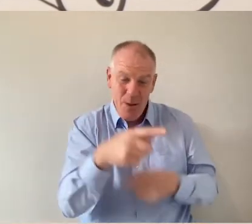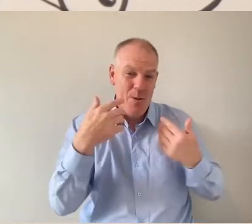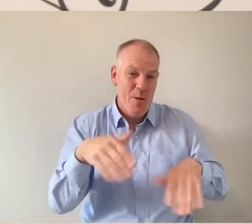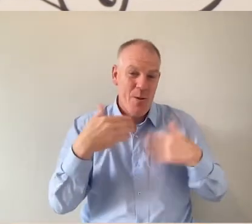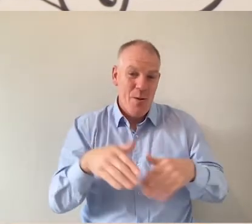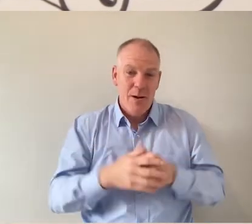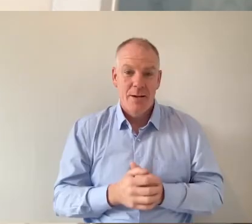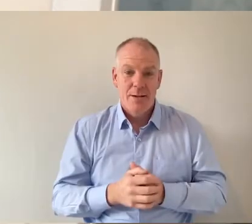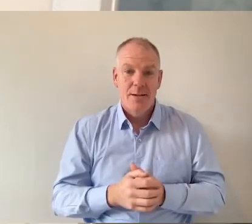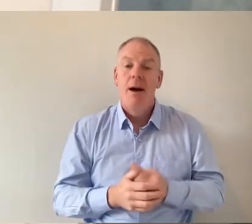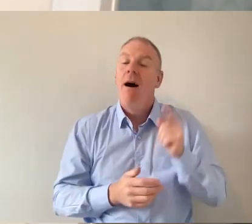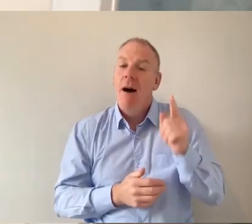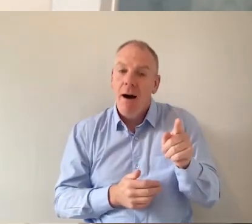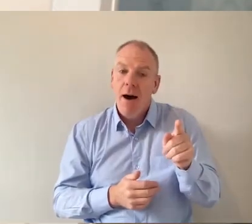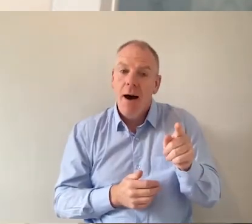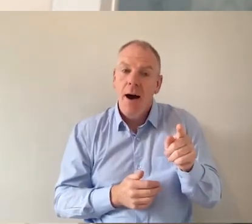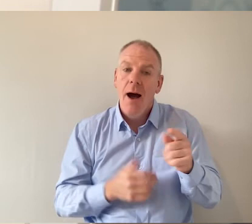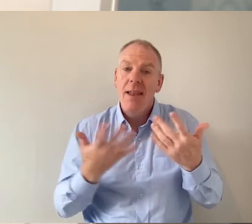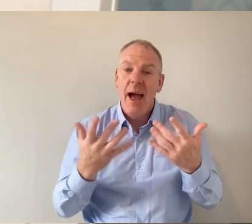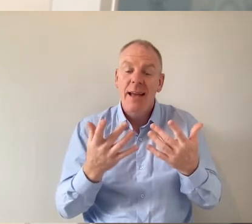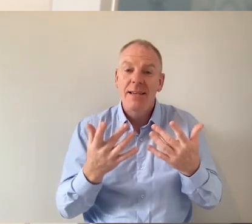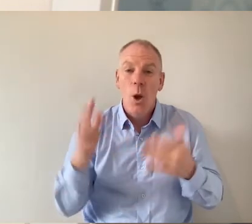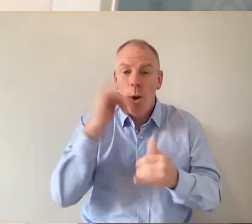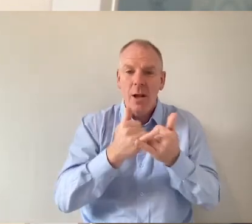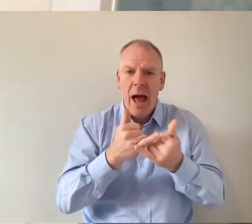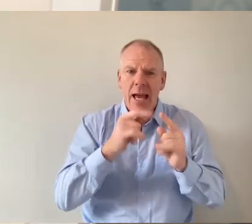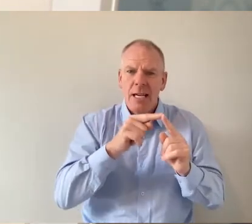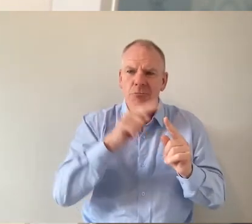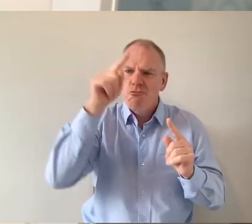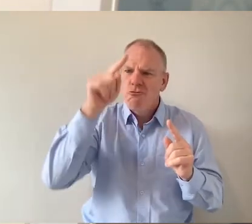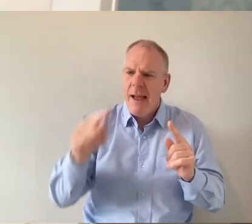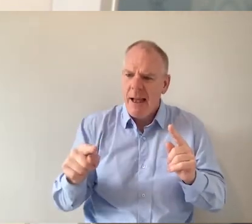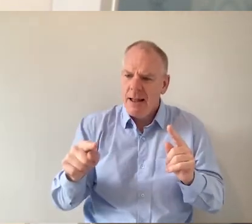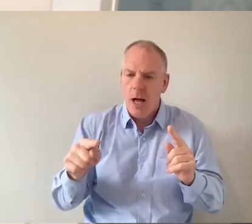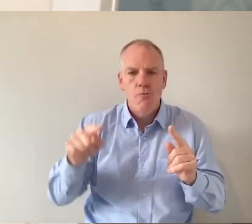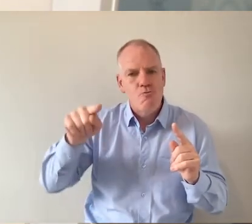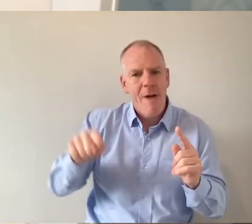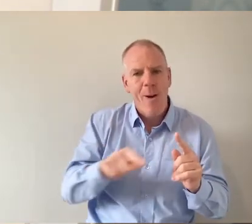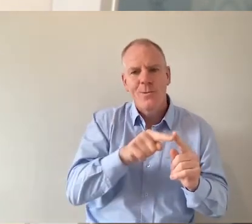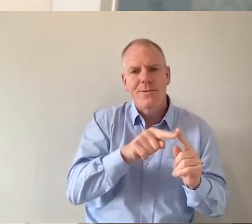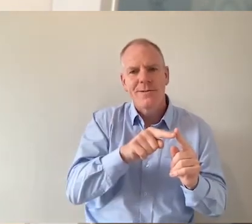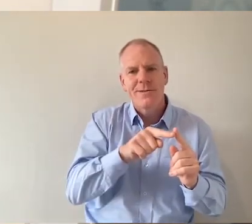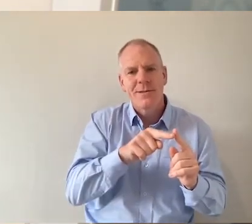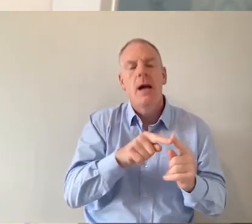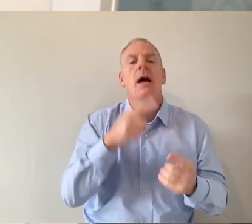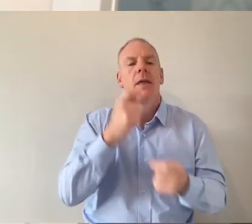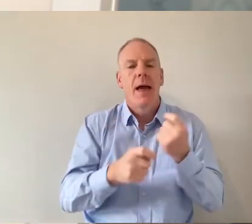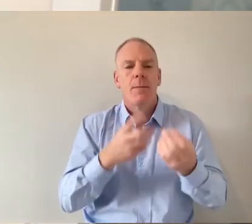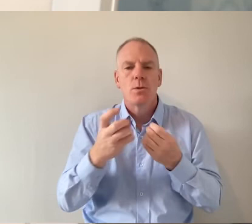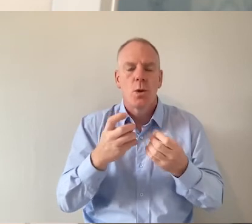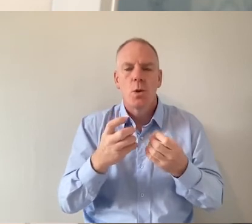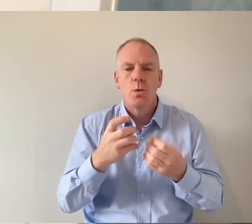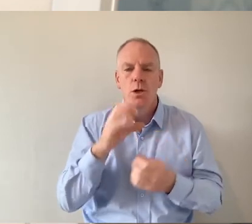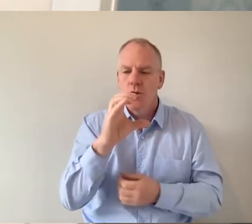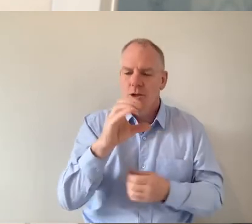up, up, up. And it makes a big kind of triangle shape with a roundy end. And then we'll do the pizza crust. Now